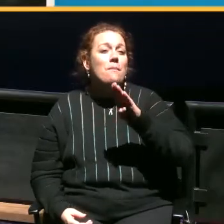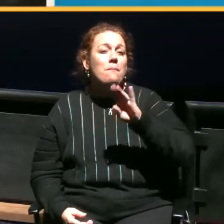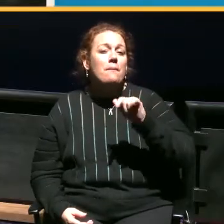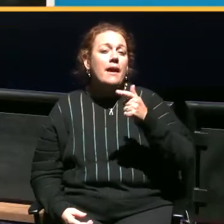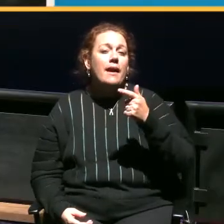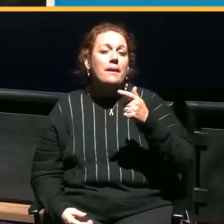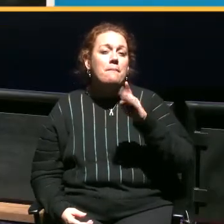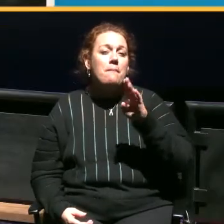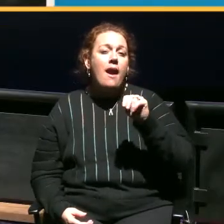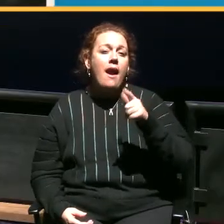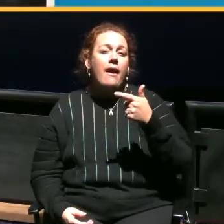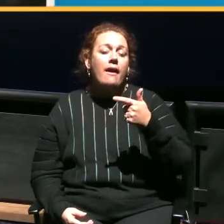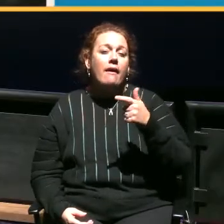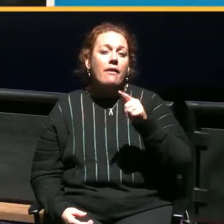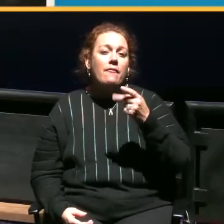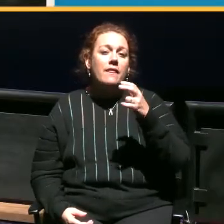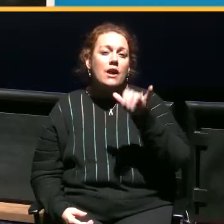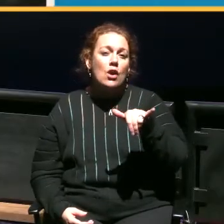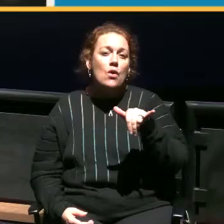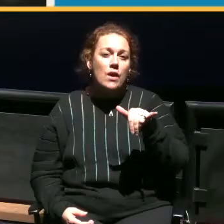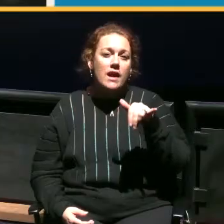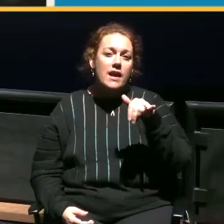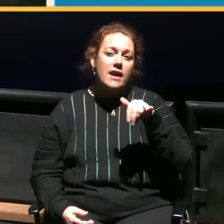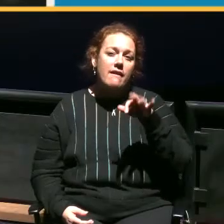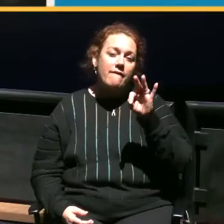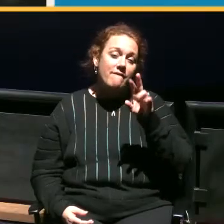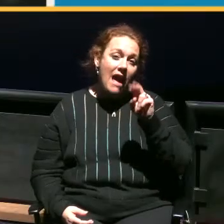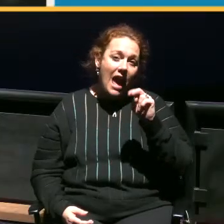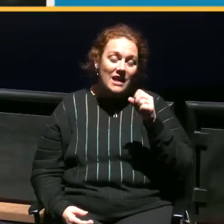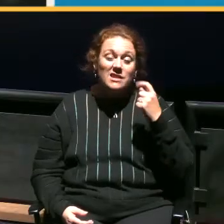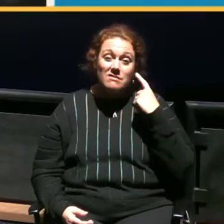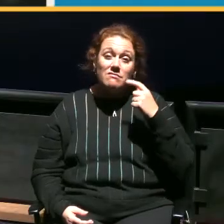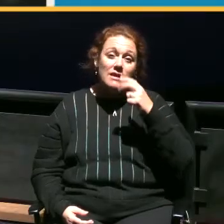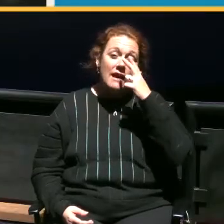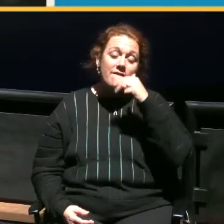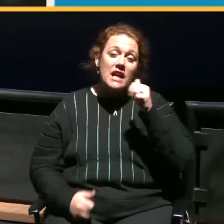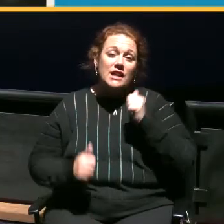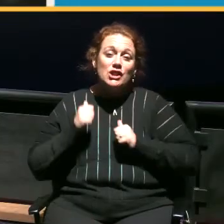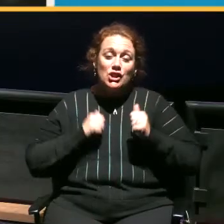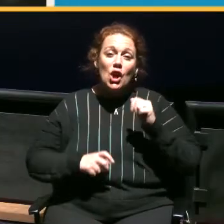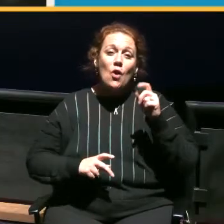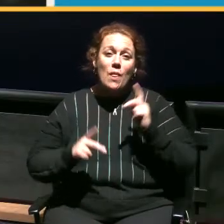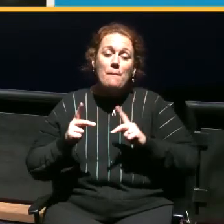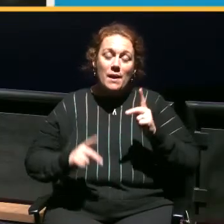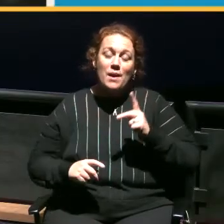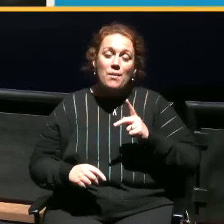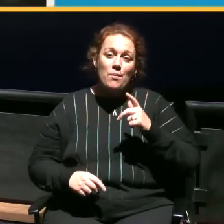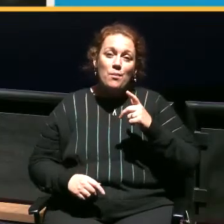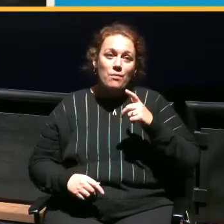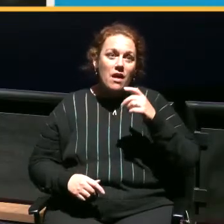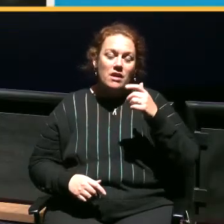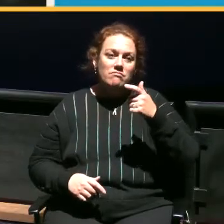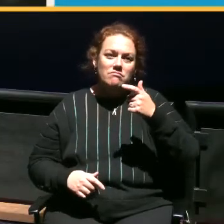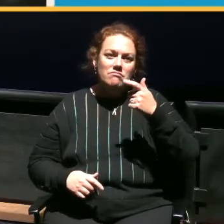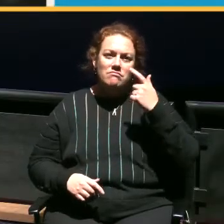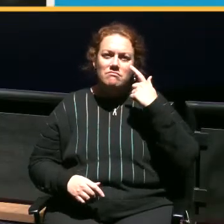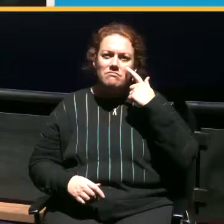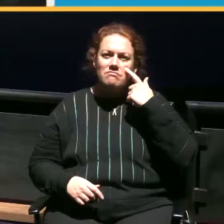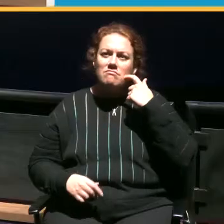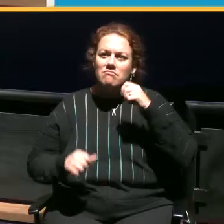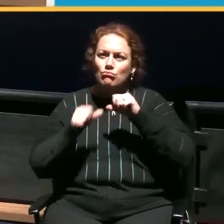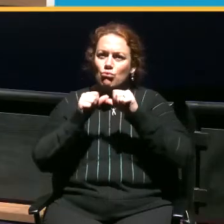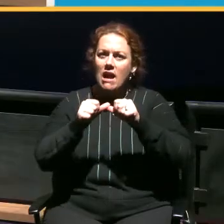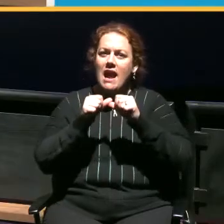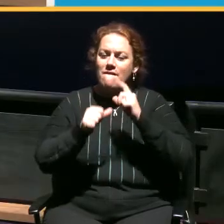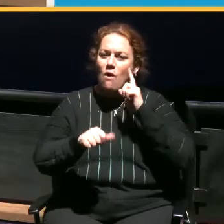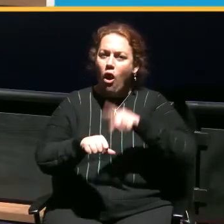guess. If it's a very funny TV show that ran for a long time. And what was his initial question?